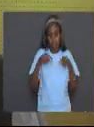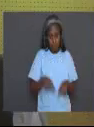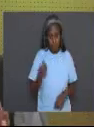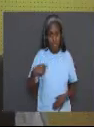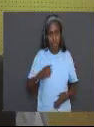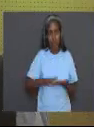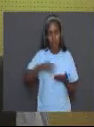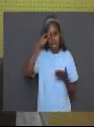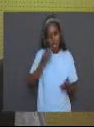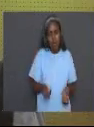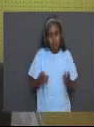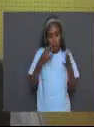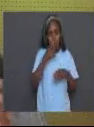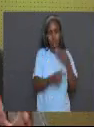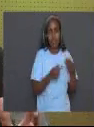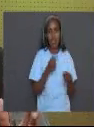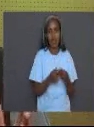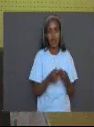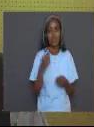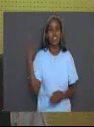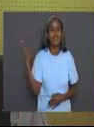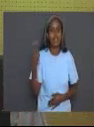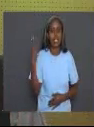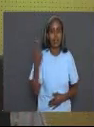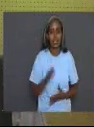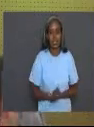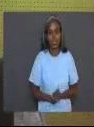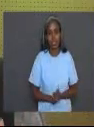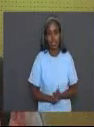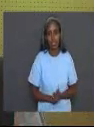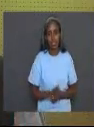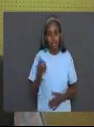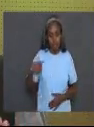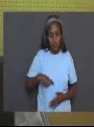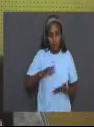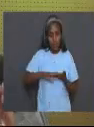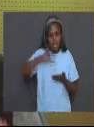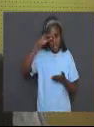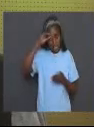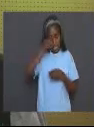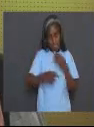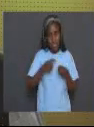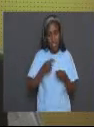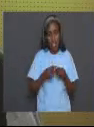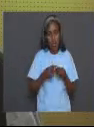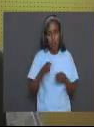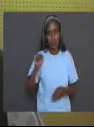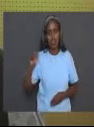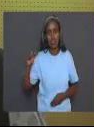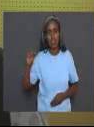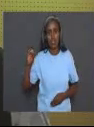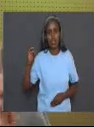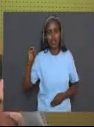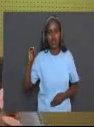will learn more about investment. We will learn about stocks and